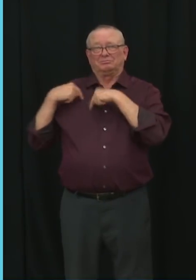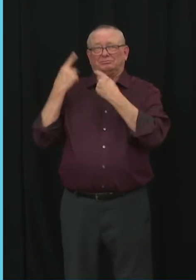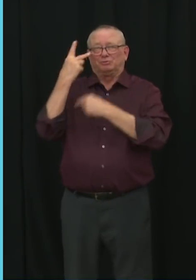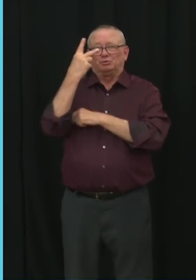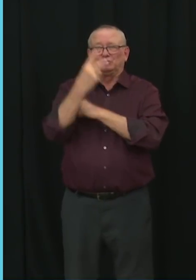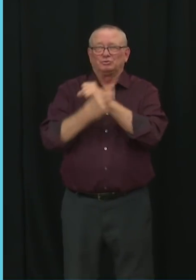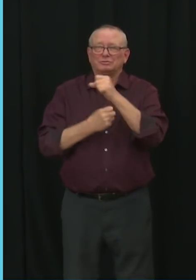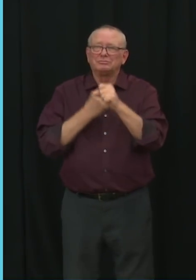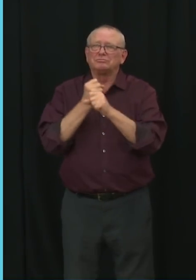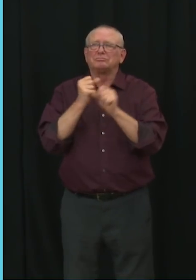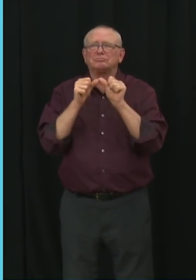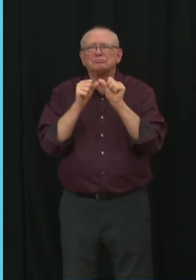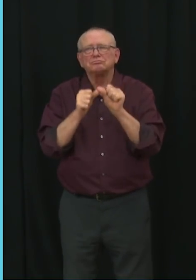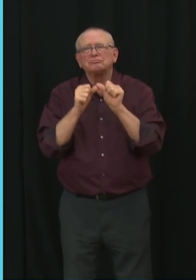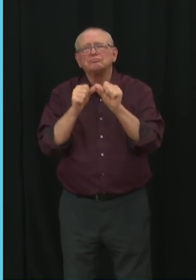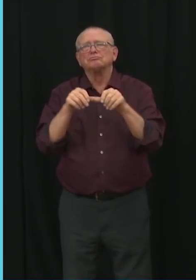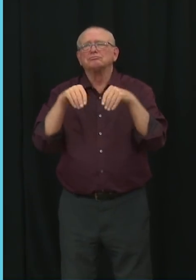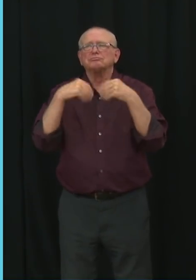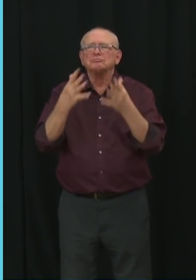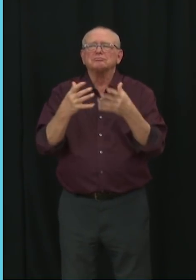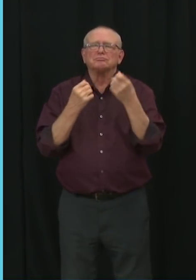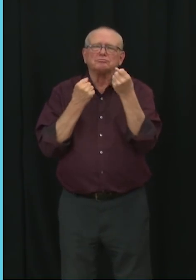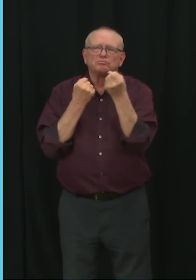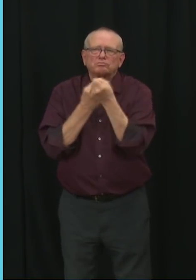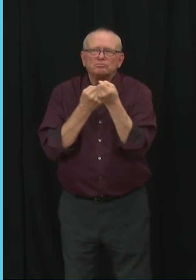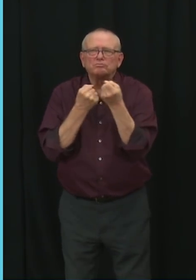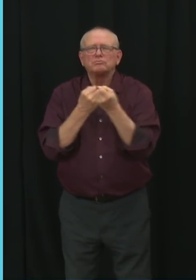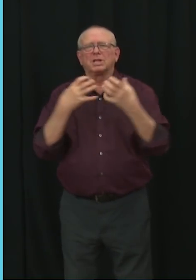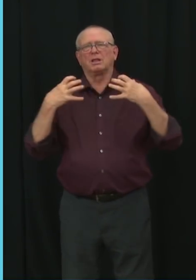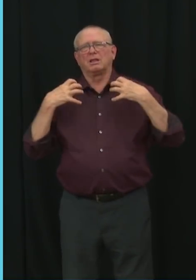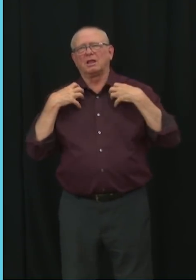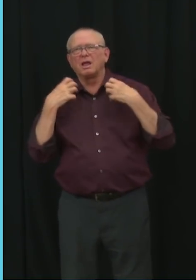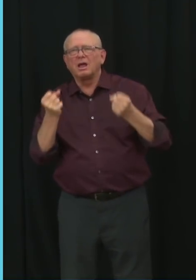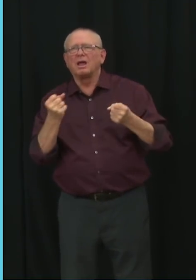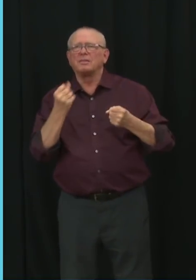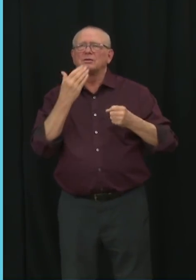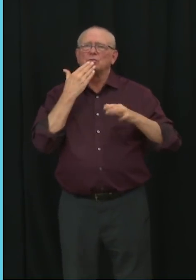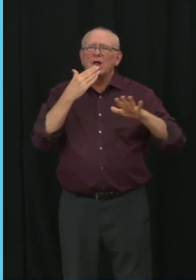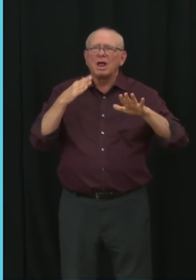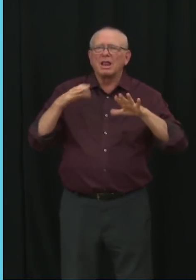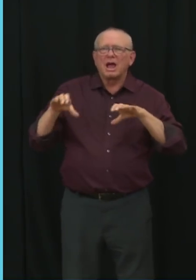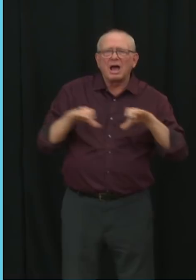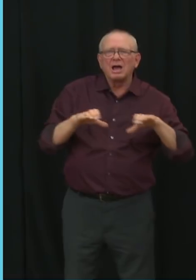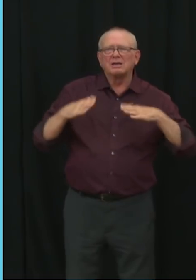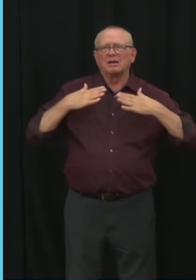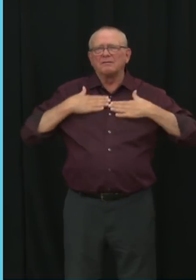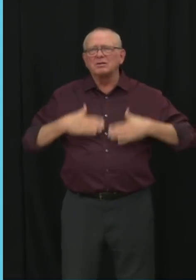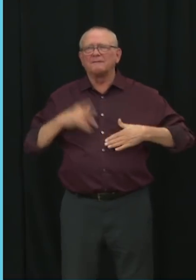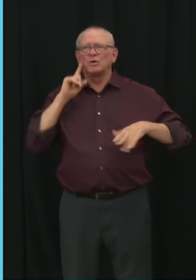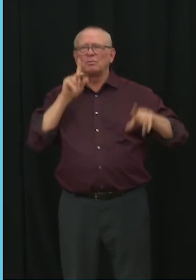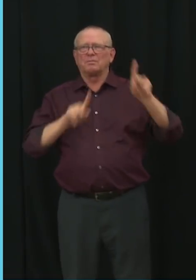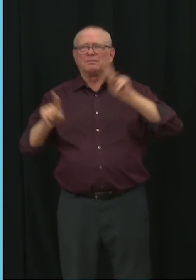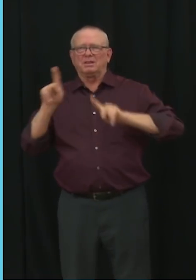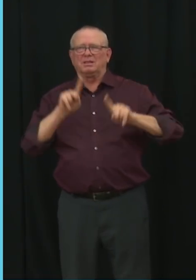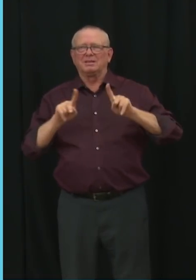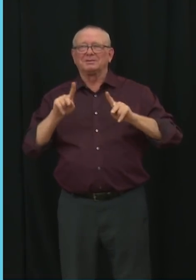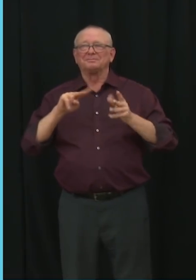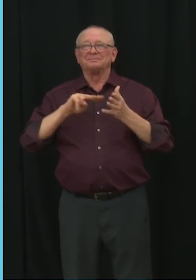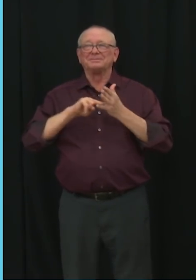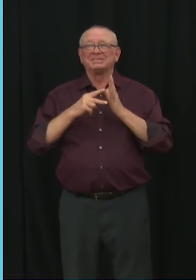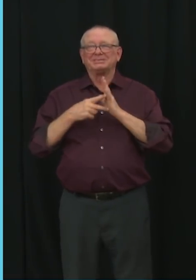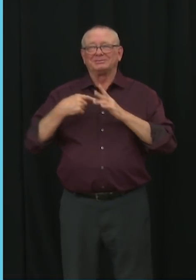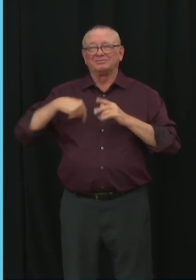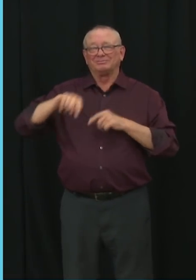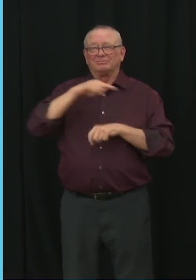importance of personal well-being and self-care for those working on the response. As part of this, we have been working recently to set